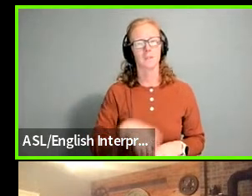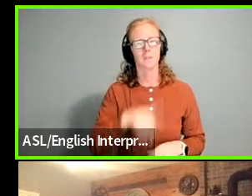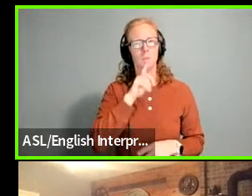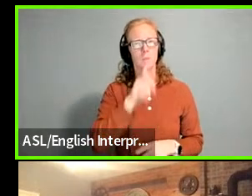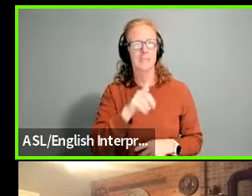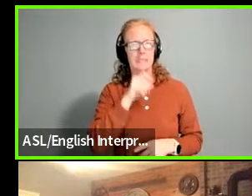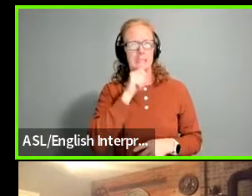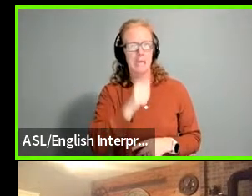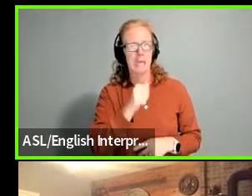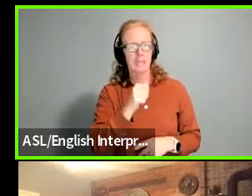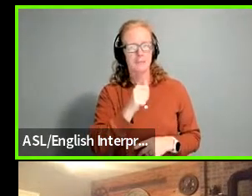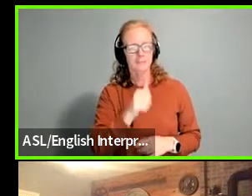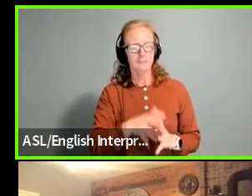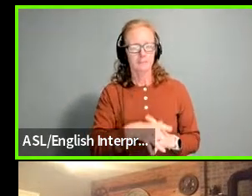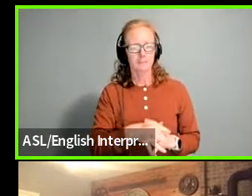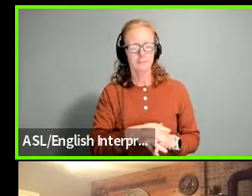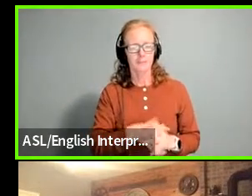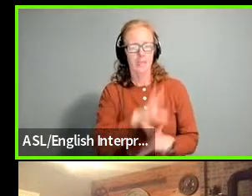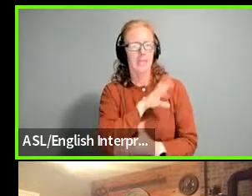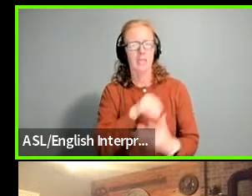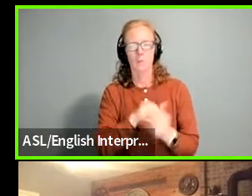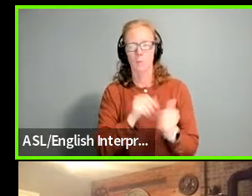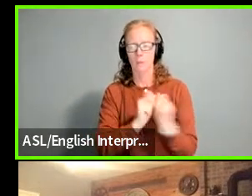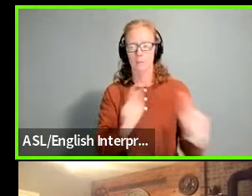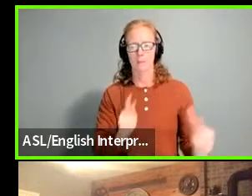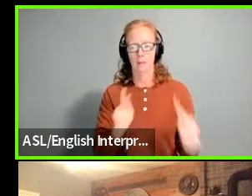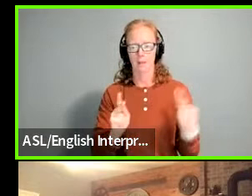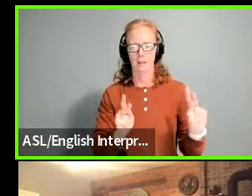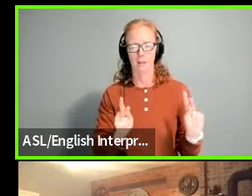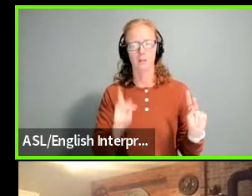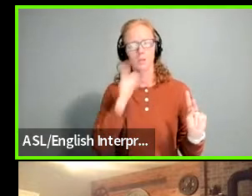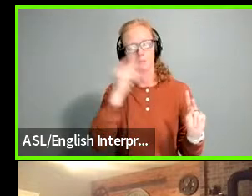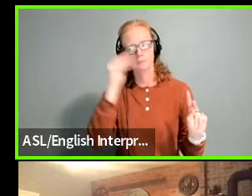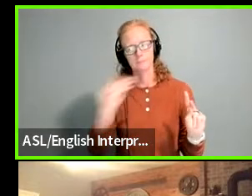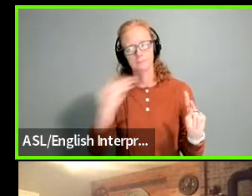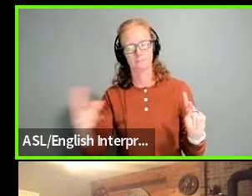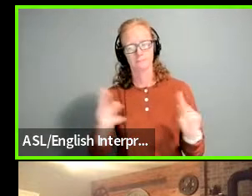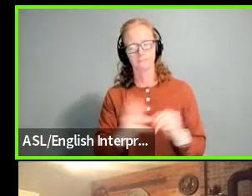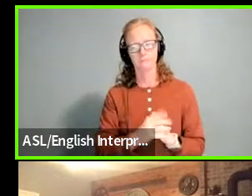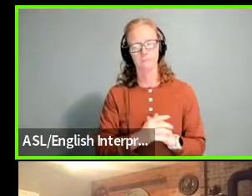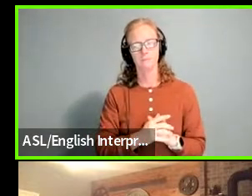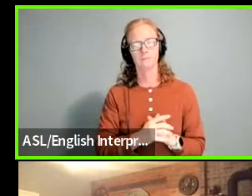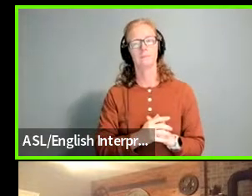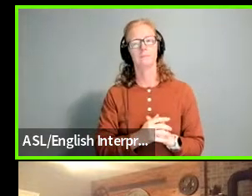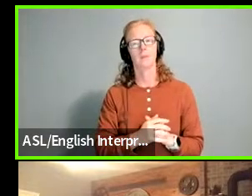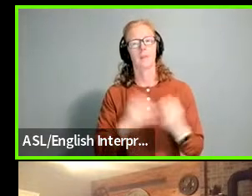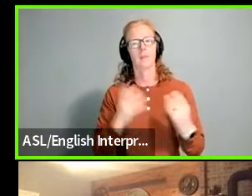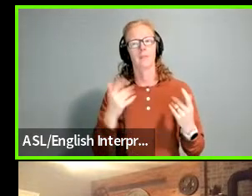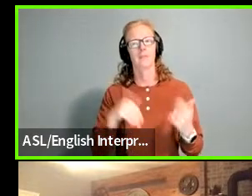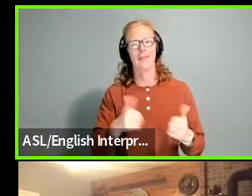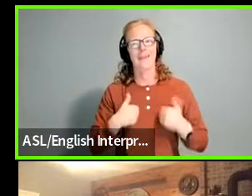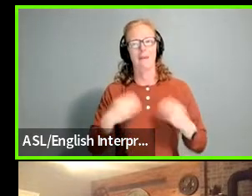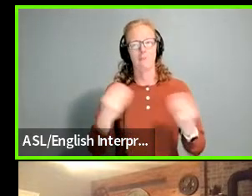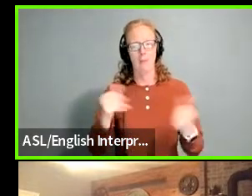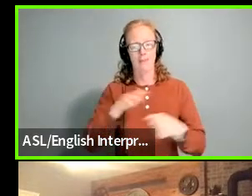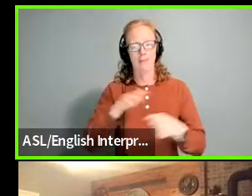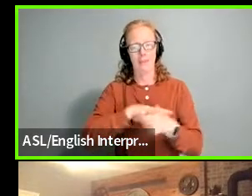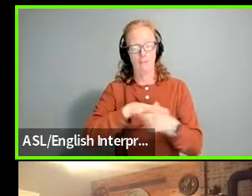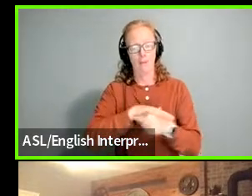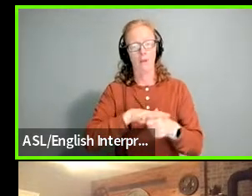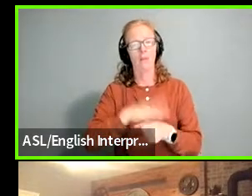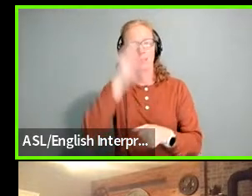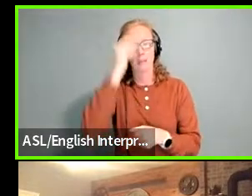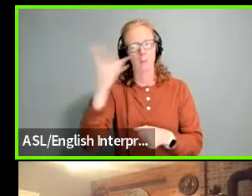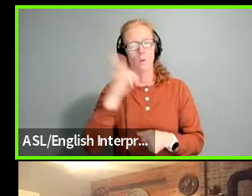much in terms of engagement with individuals other than letting folks know who are property owners in that area, letting them